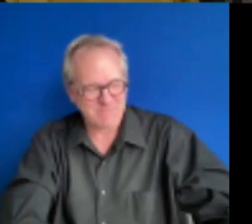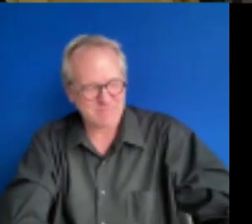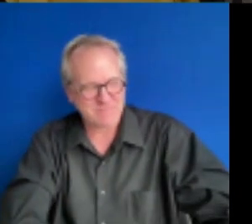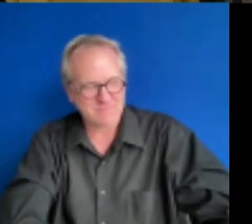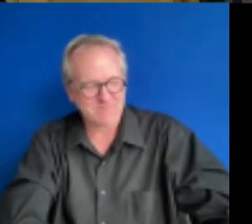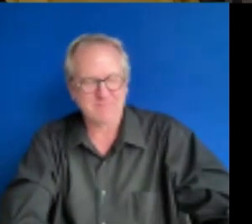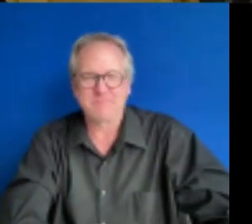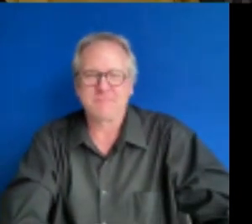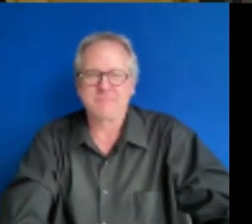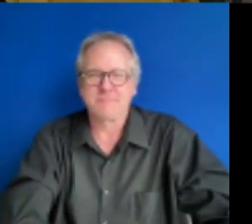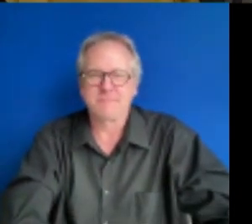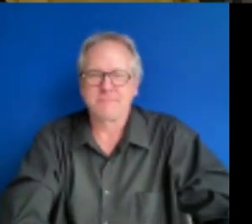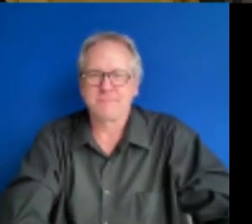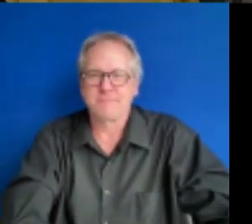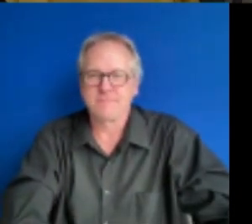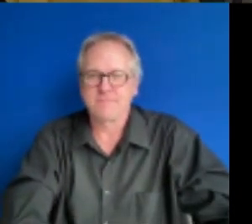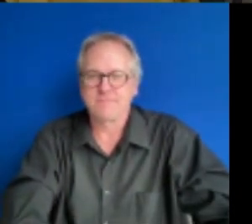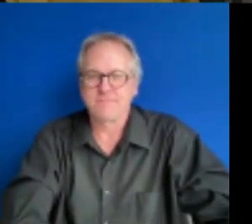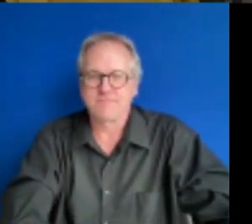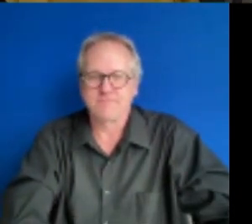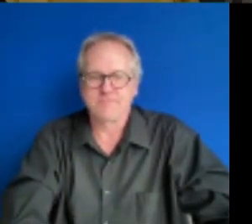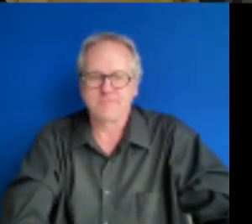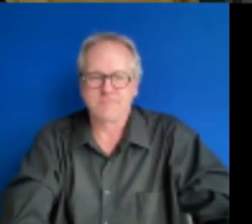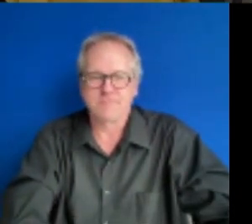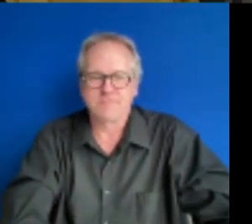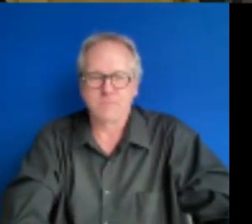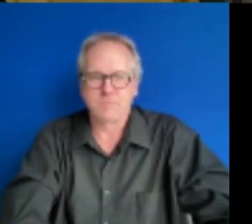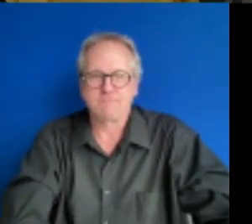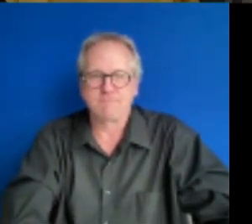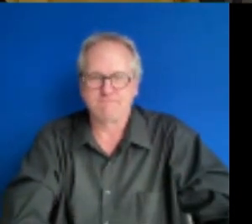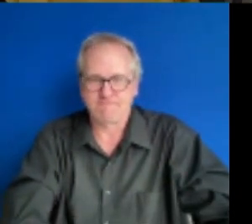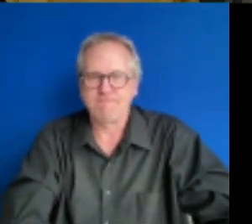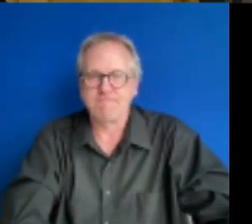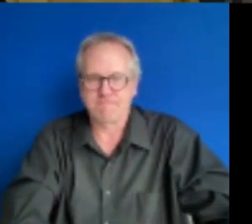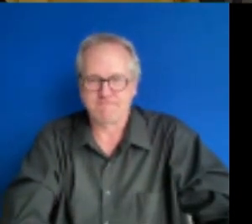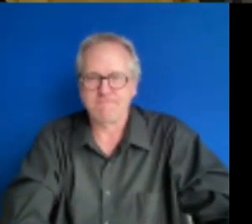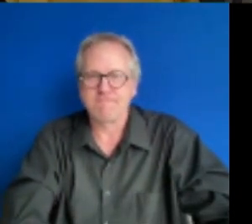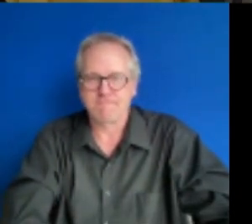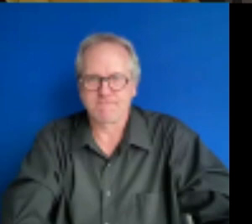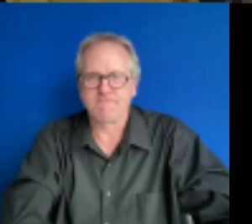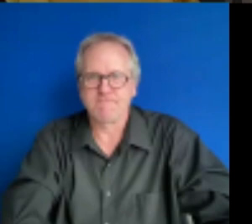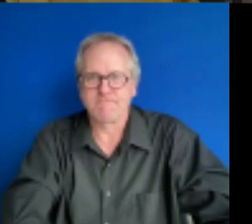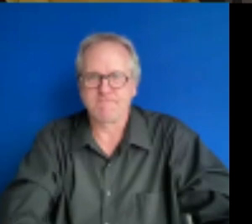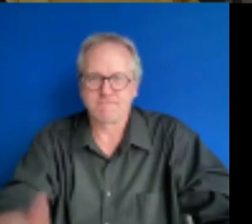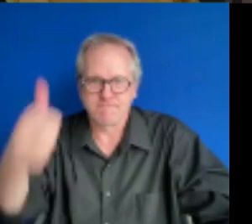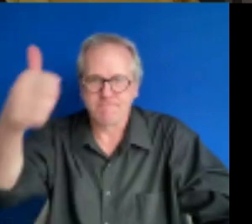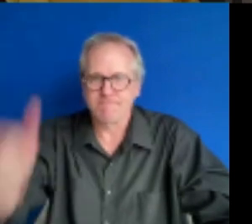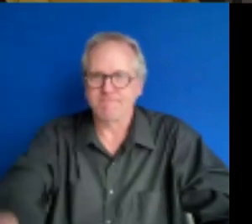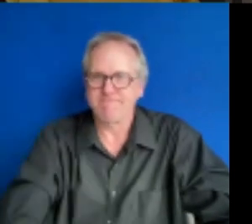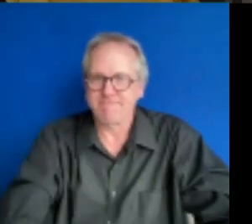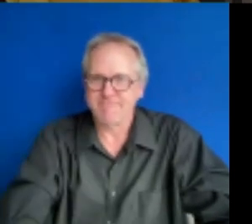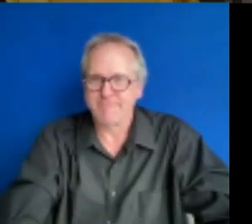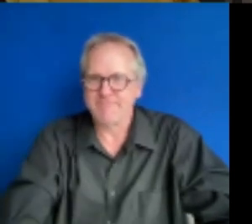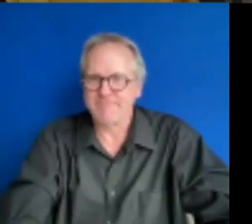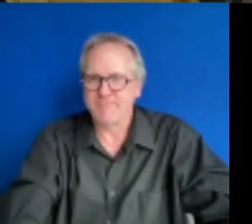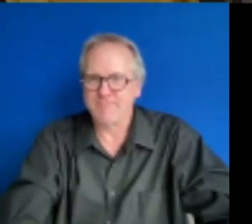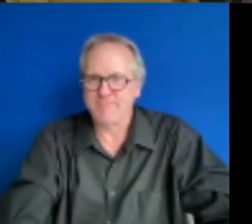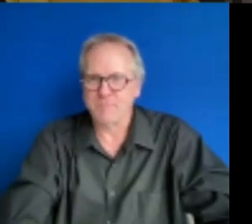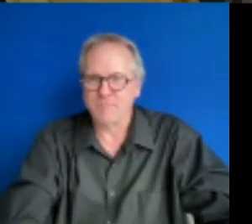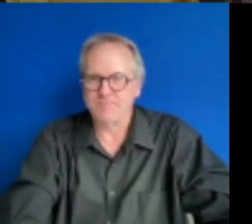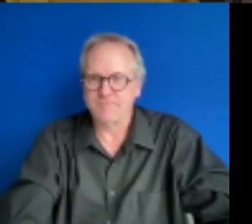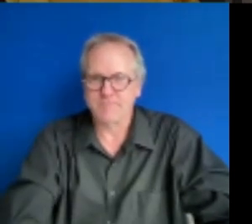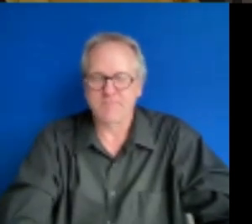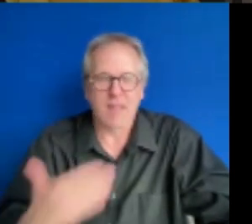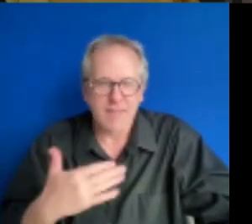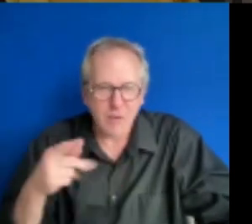Thanks. Yeah. Kat Patrick. Amazing this. He said, thanks, Kat. Deborah. Thank you, Kat.